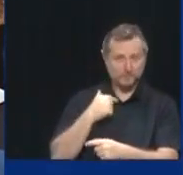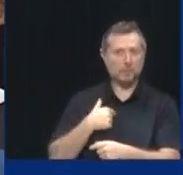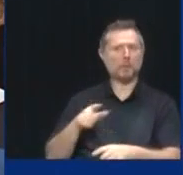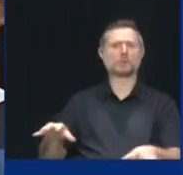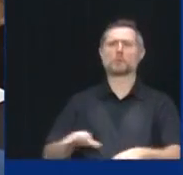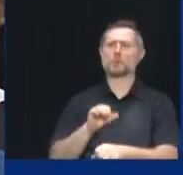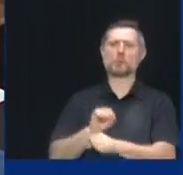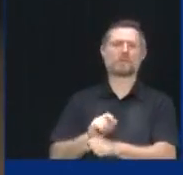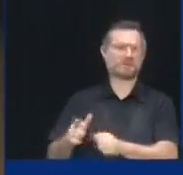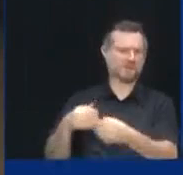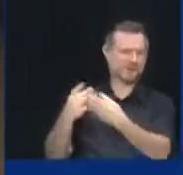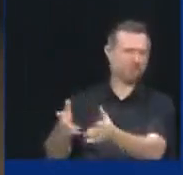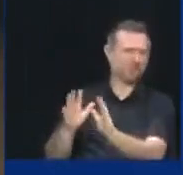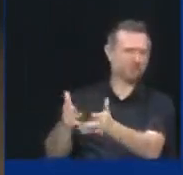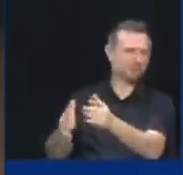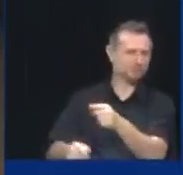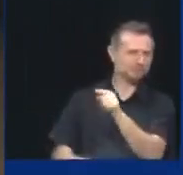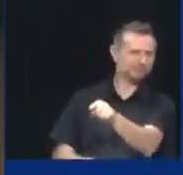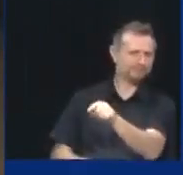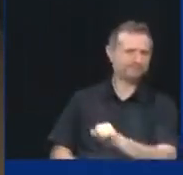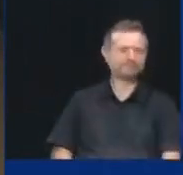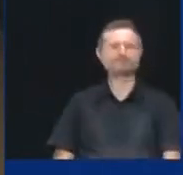applause.